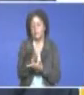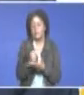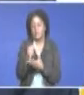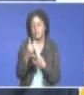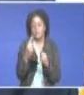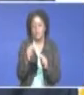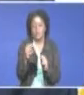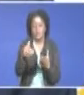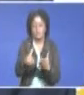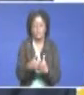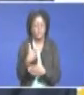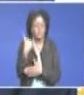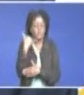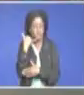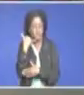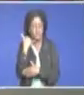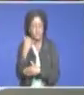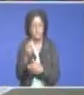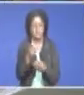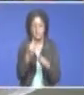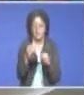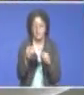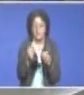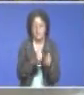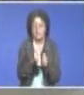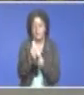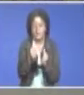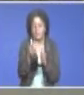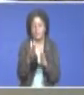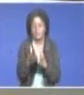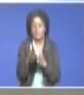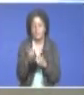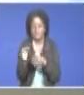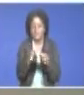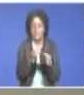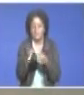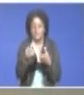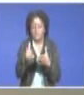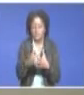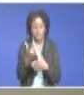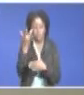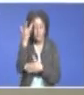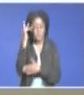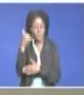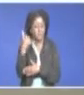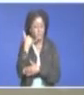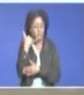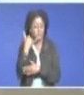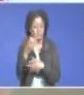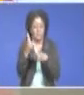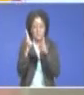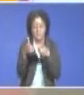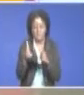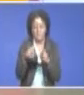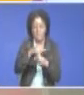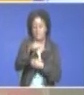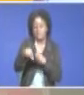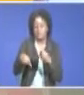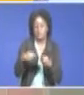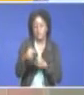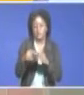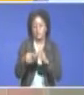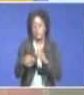Samsung sales manager for Latin America, Terry Weech, explains that the new smartphone was designed around the camera.